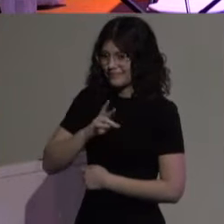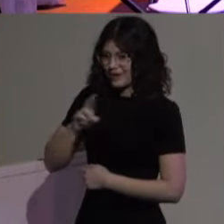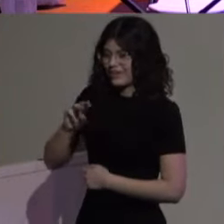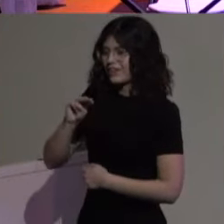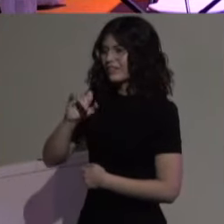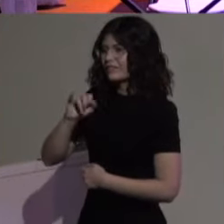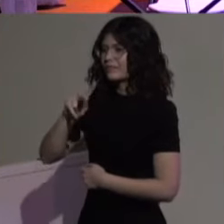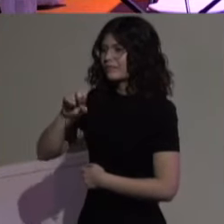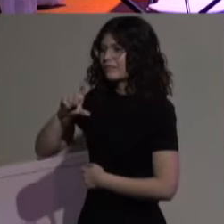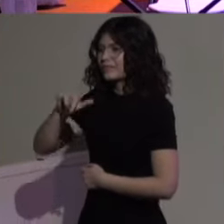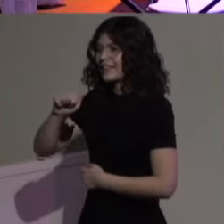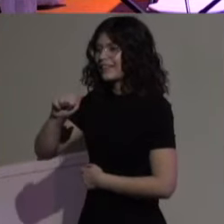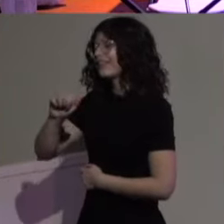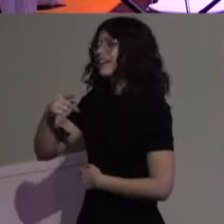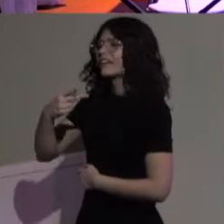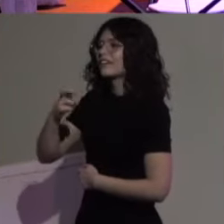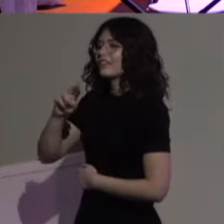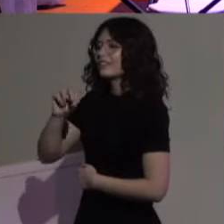Michaela Hernandez.